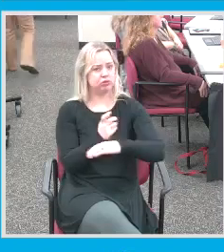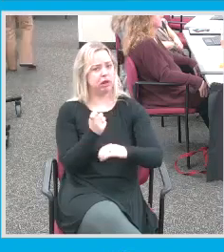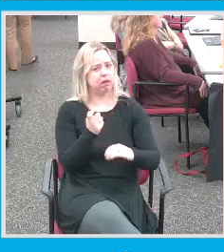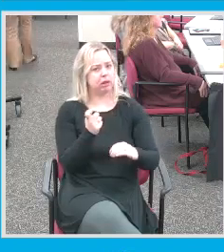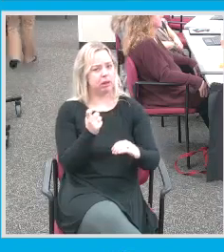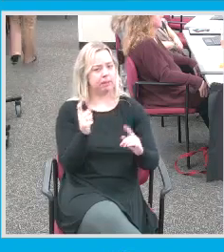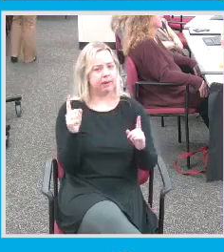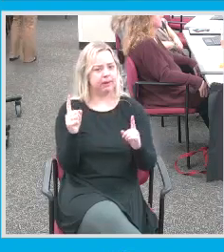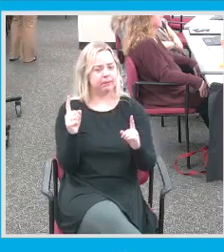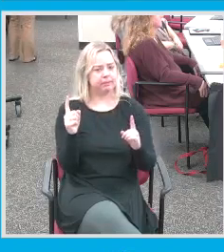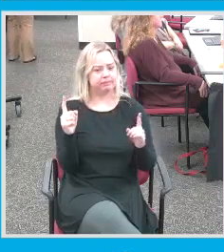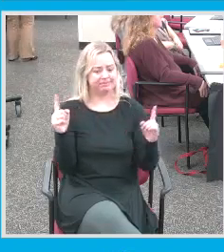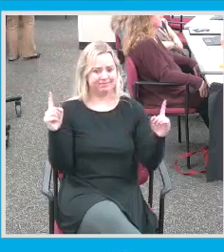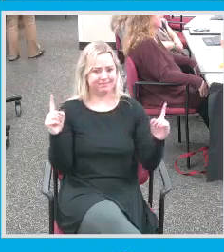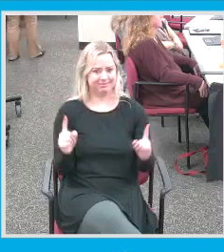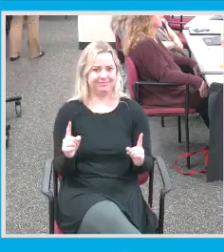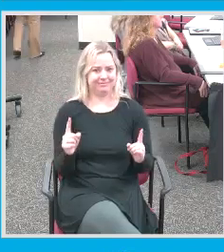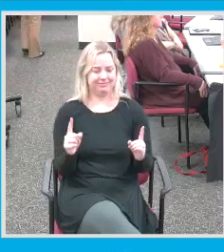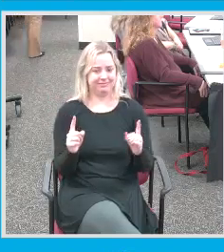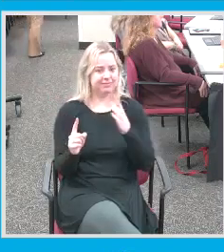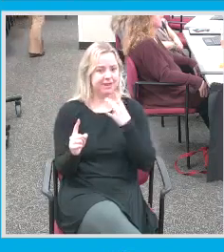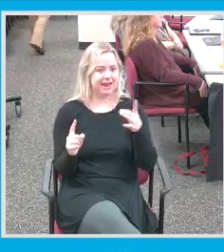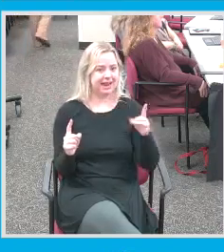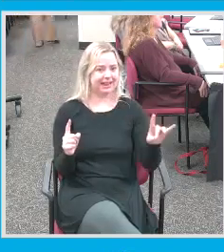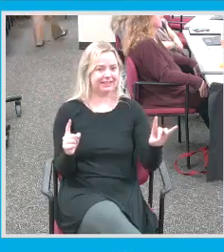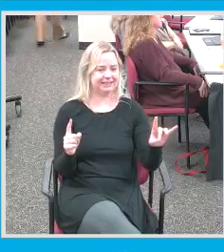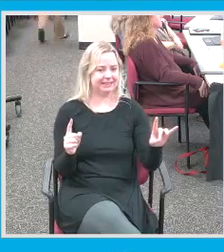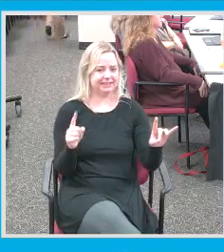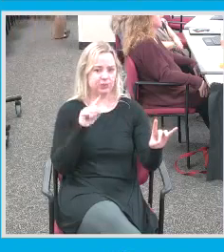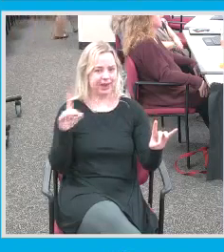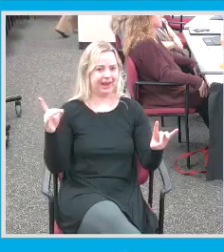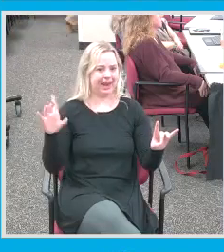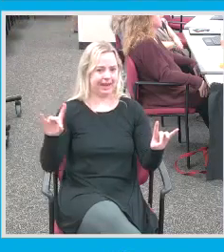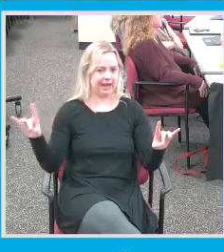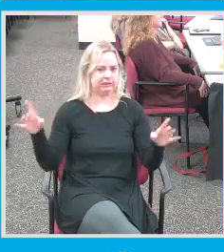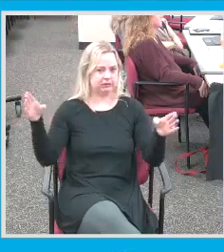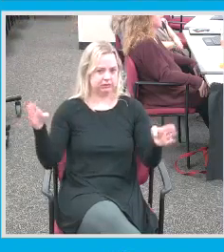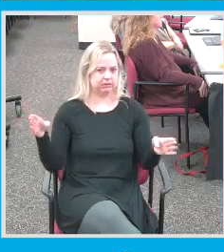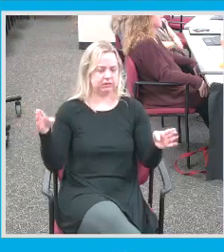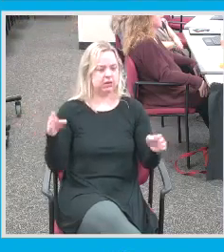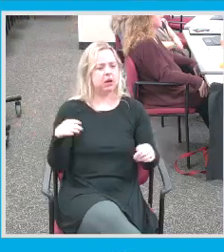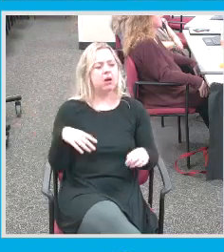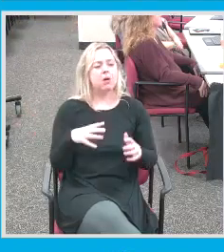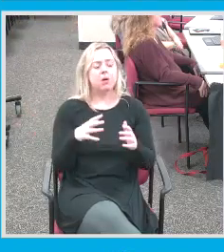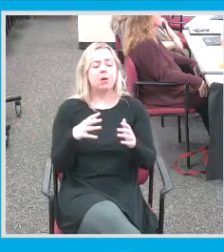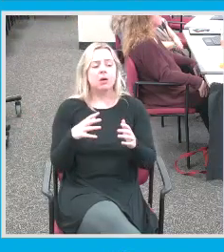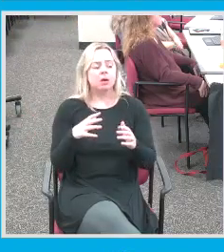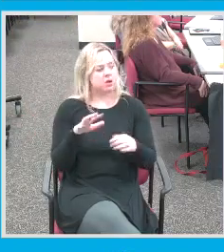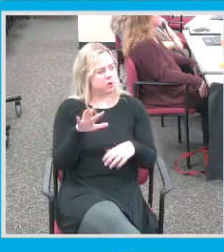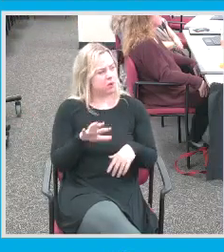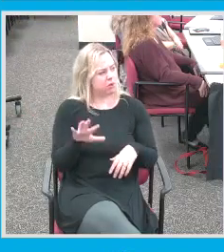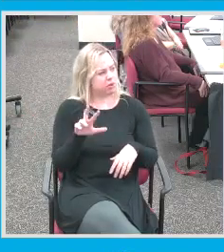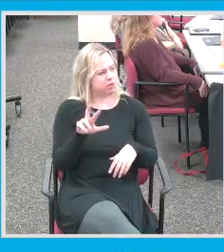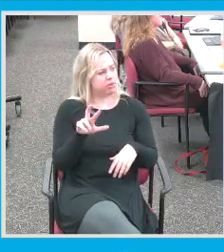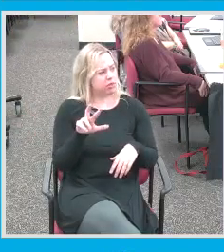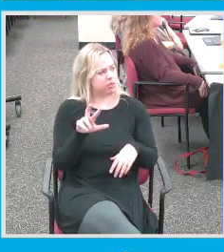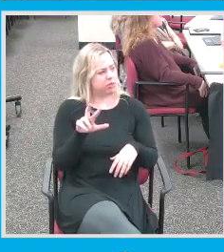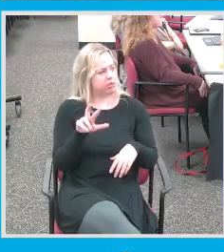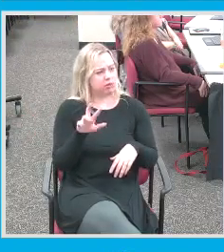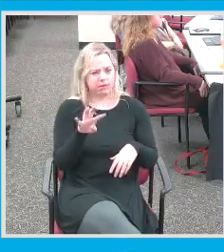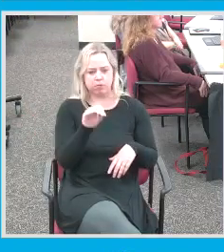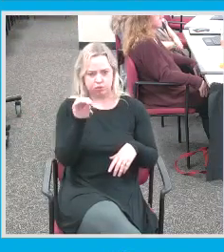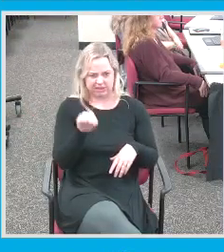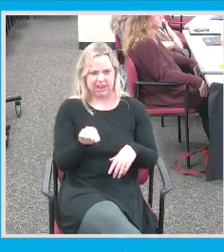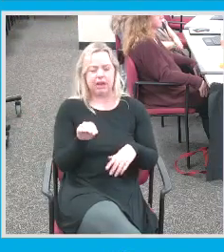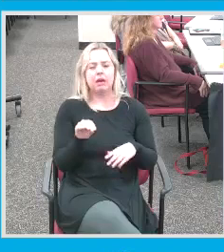to 13 to 88. About a third of the people had social media posts regarding